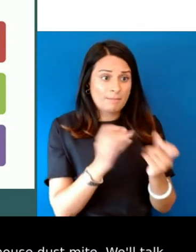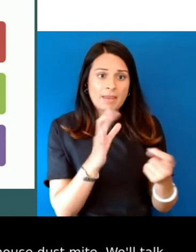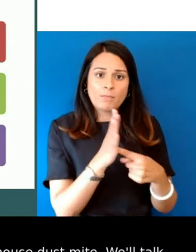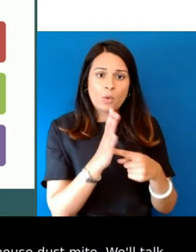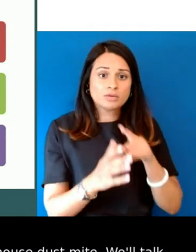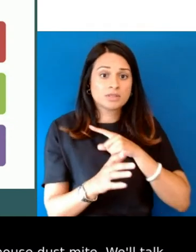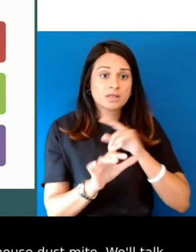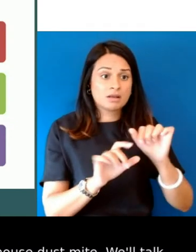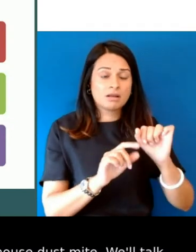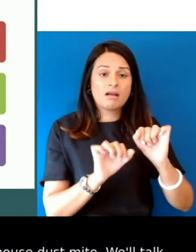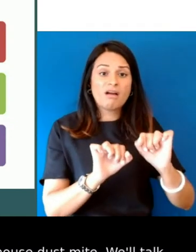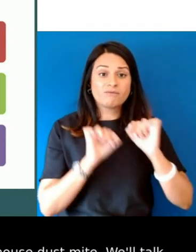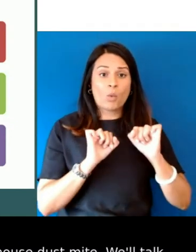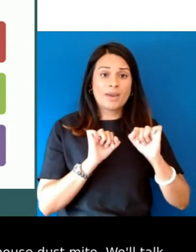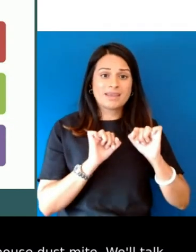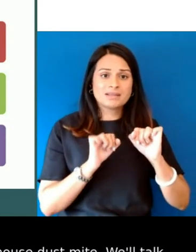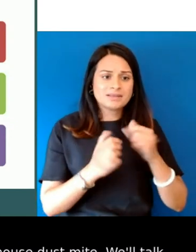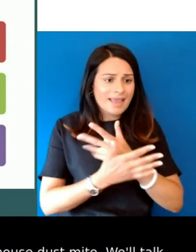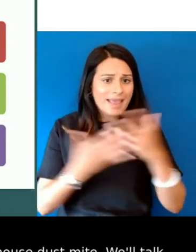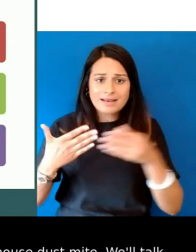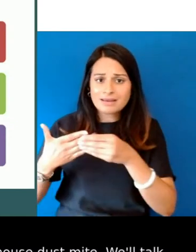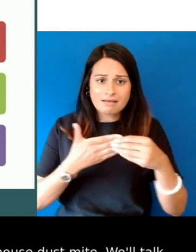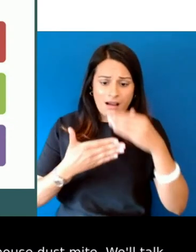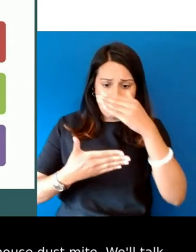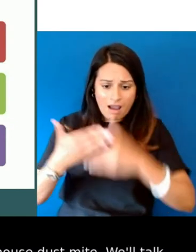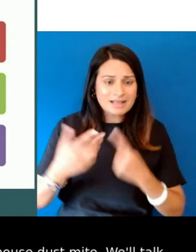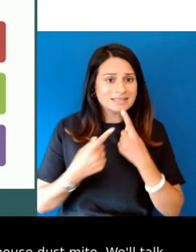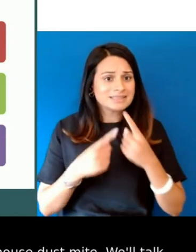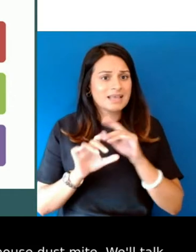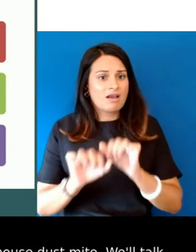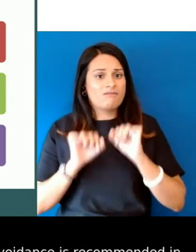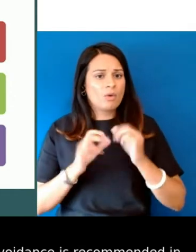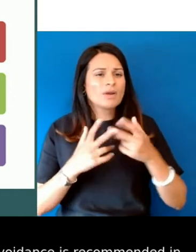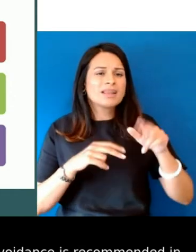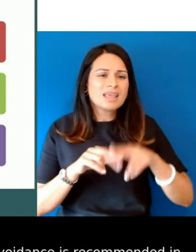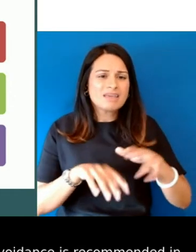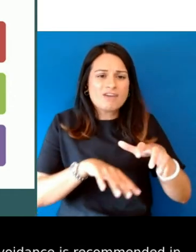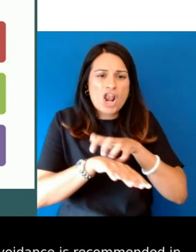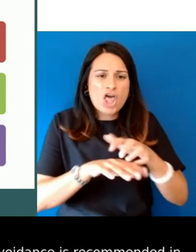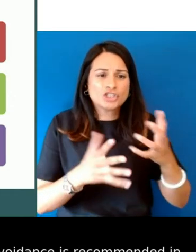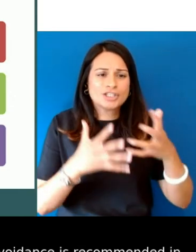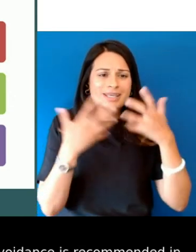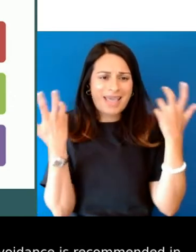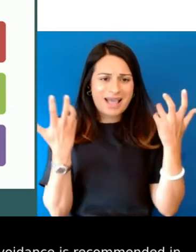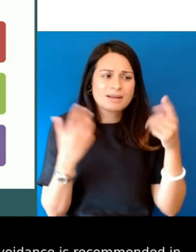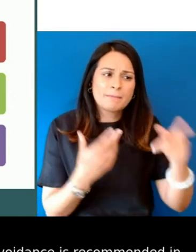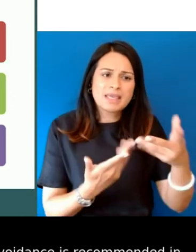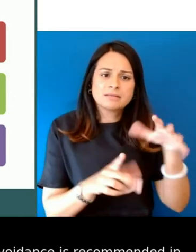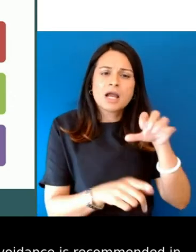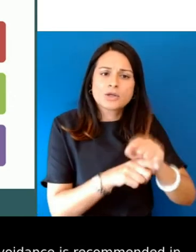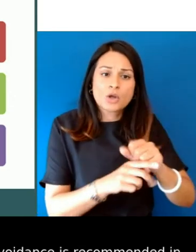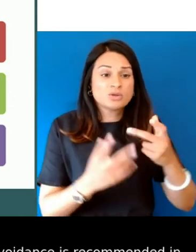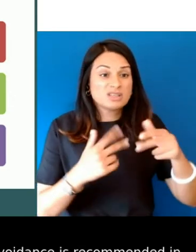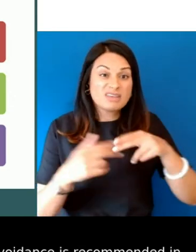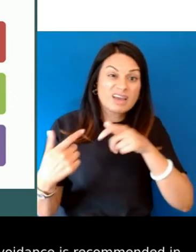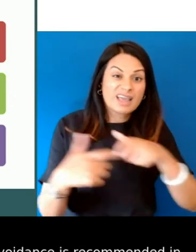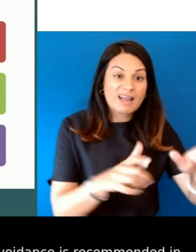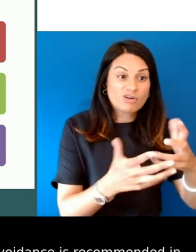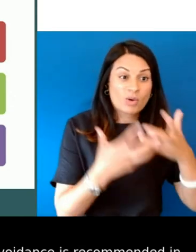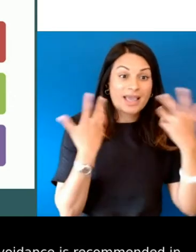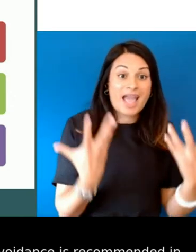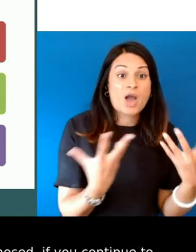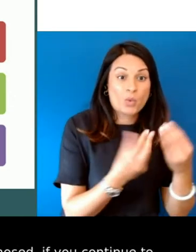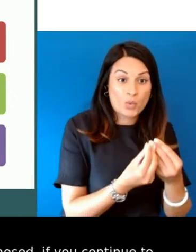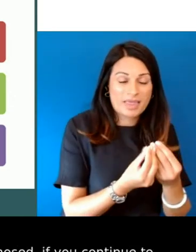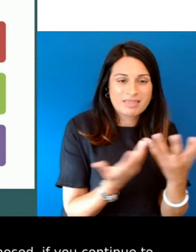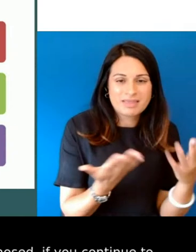recommended in all the guidelines obviously if you're allergic to cats that's been diagnosed if you continue to have a cat it is going to